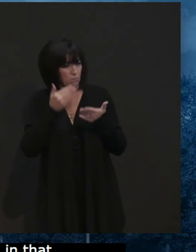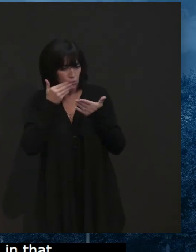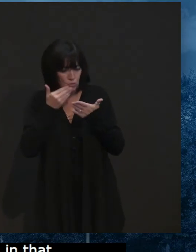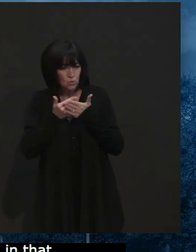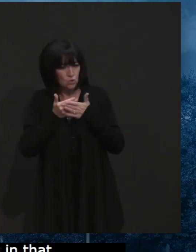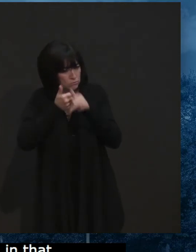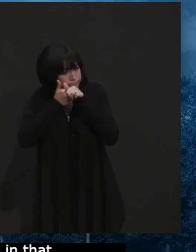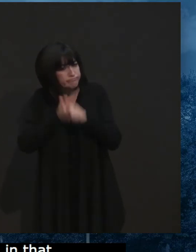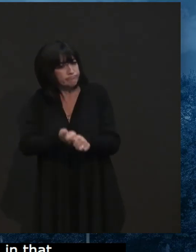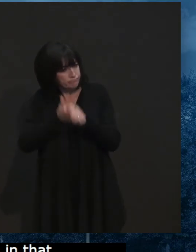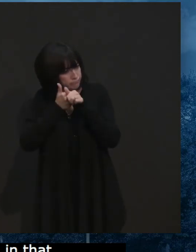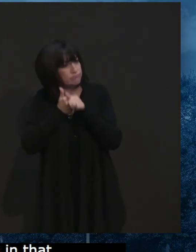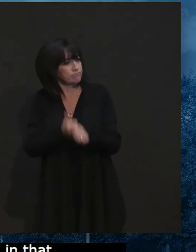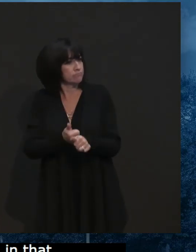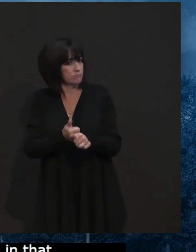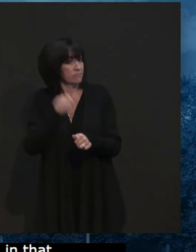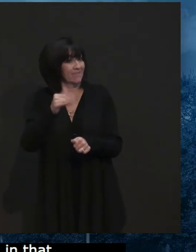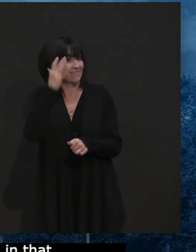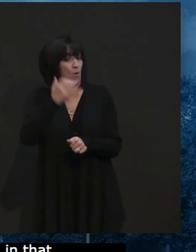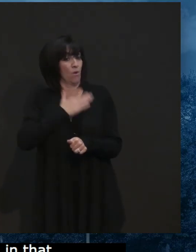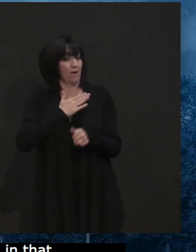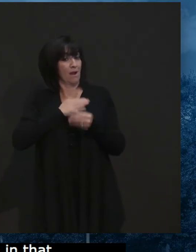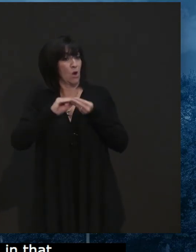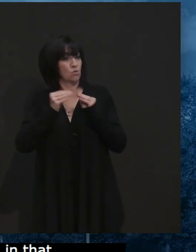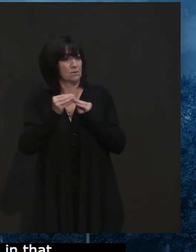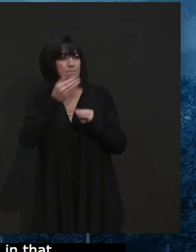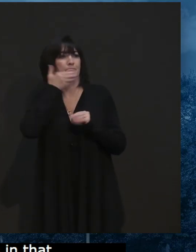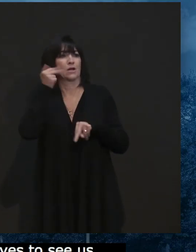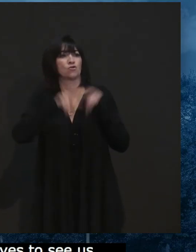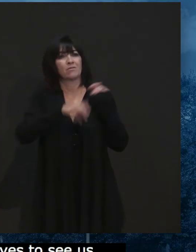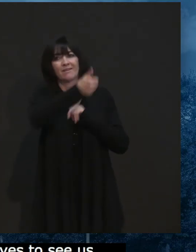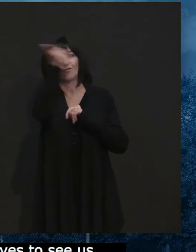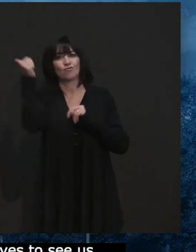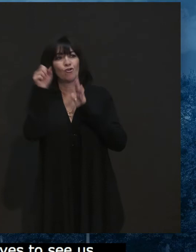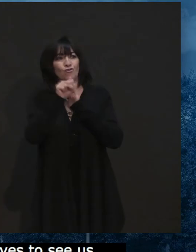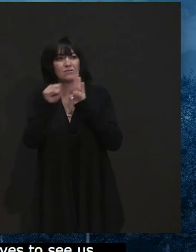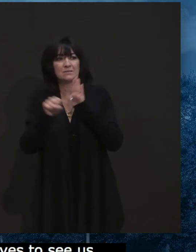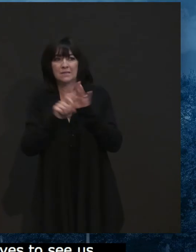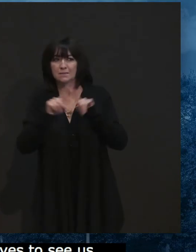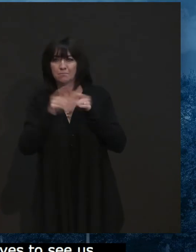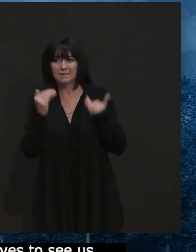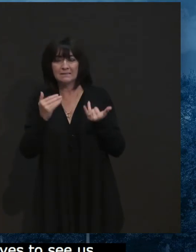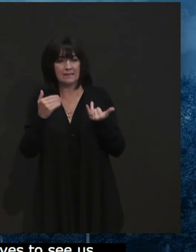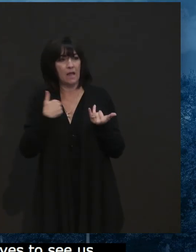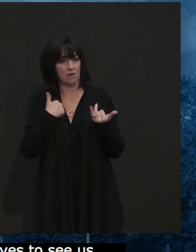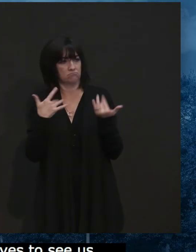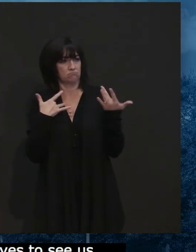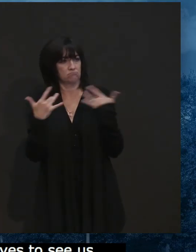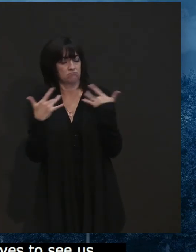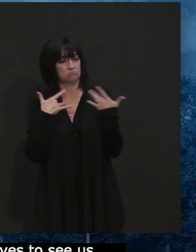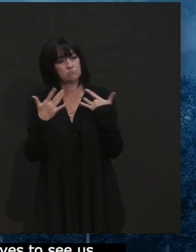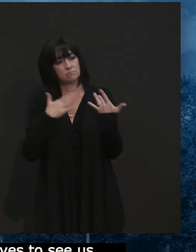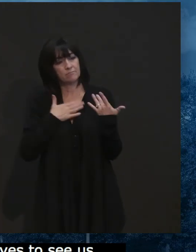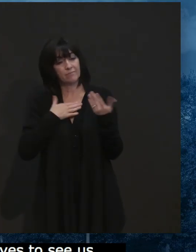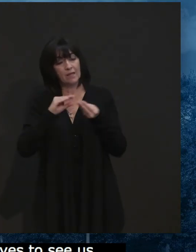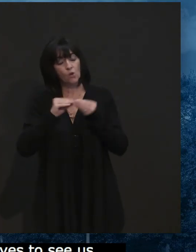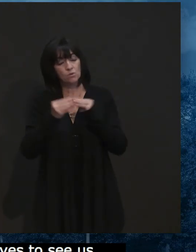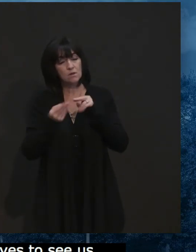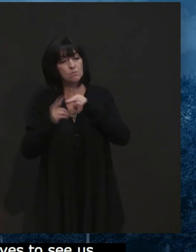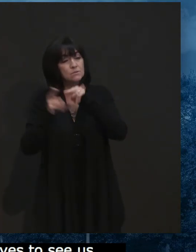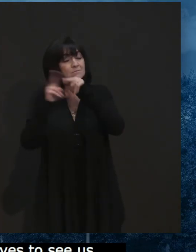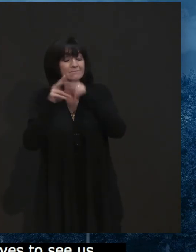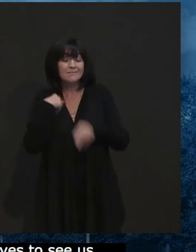which is why we've been better than all the other states. But now we're slipping in the wrong direction. And I think it's just people are getting tired